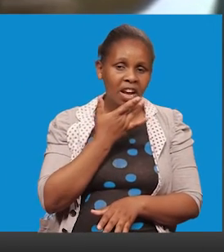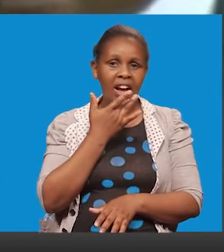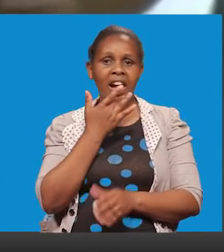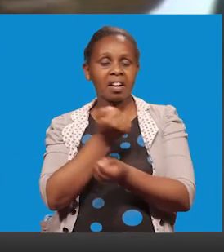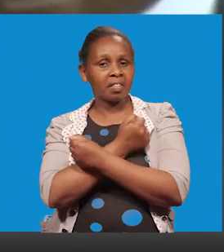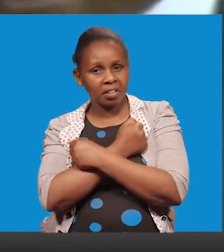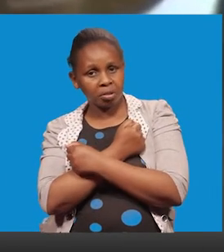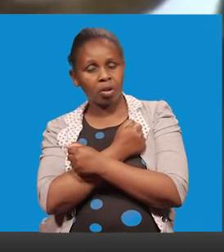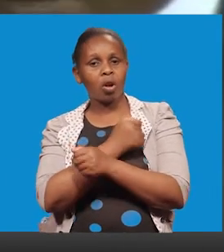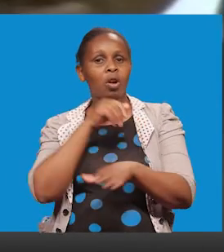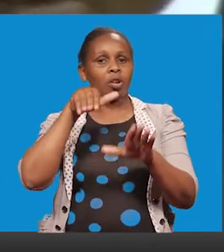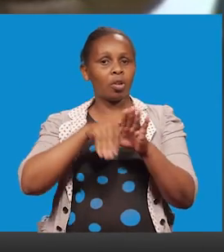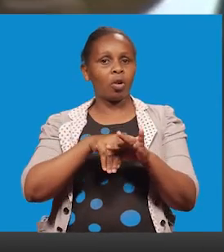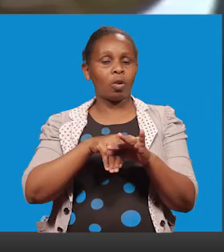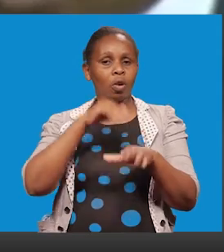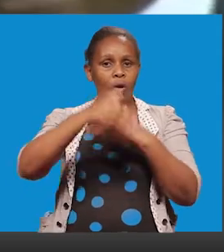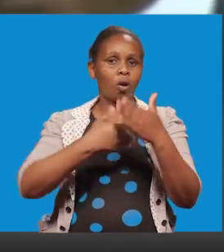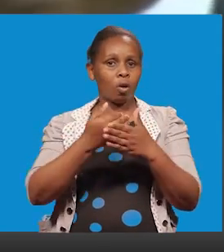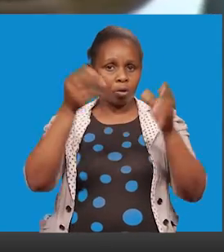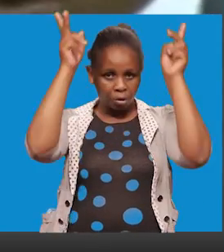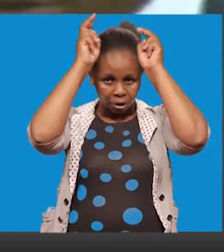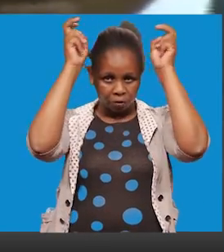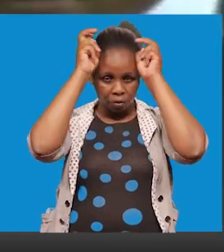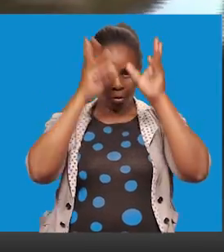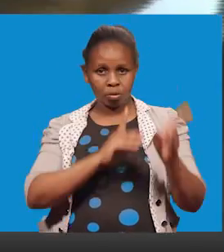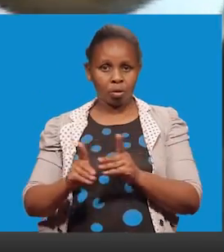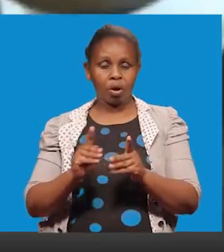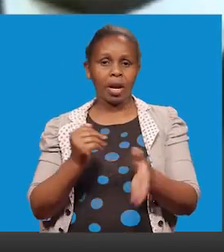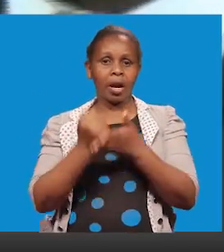affection, or ill will. So help me God.